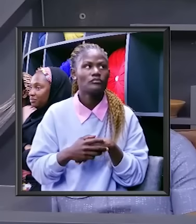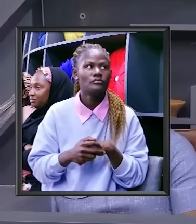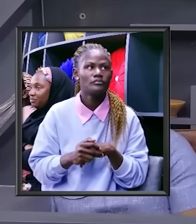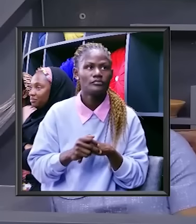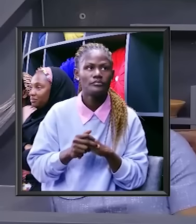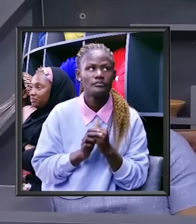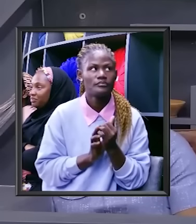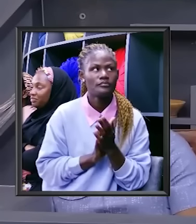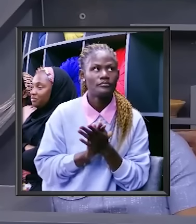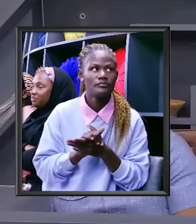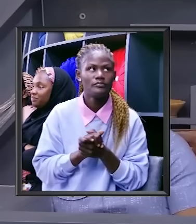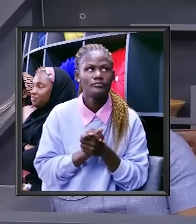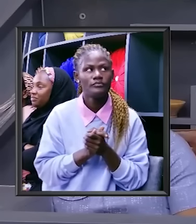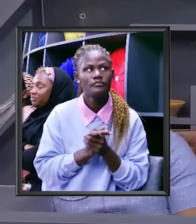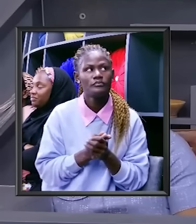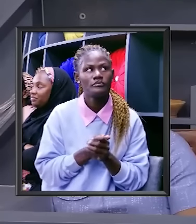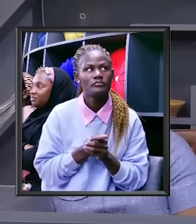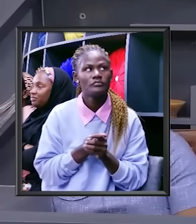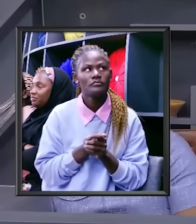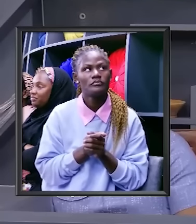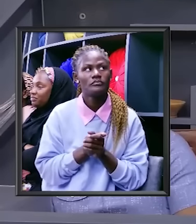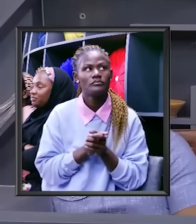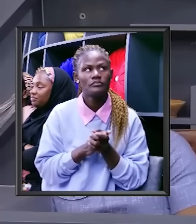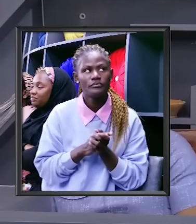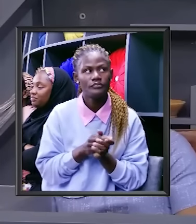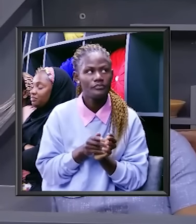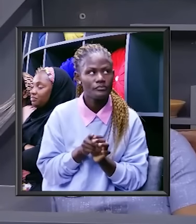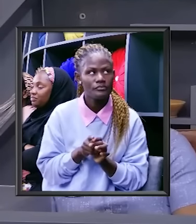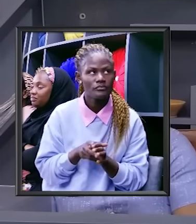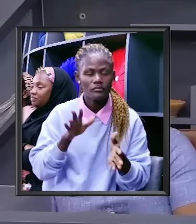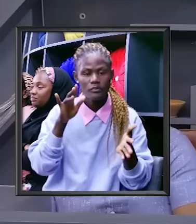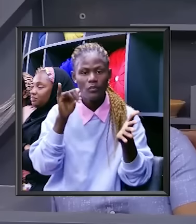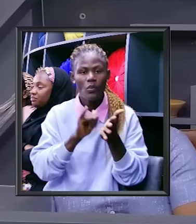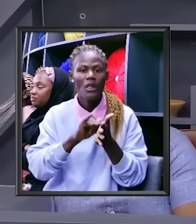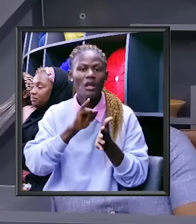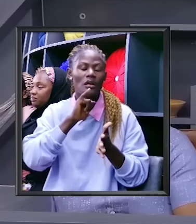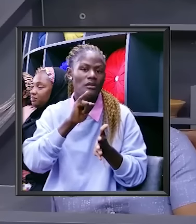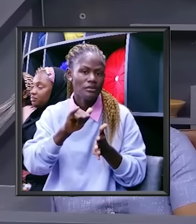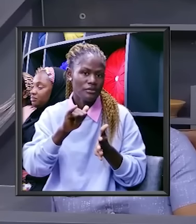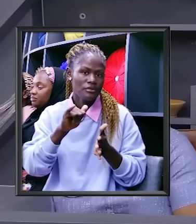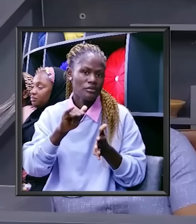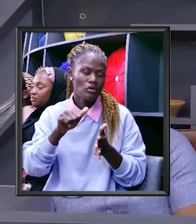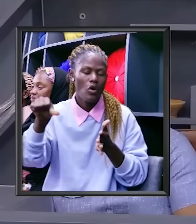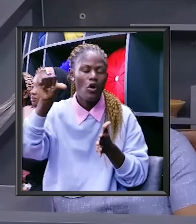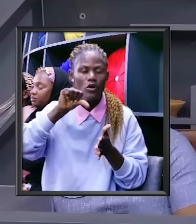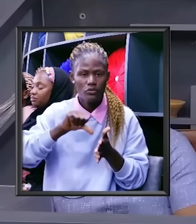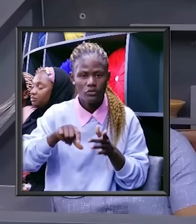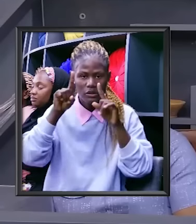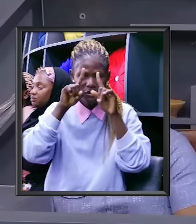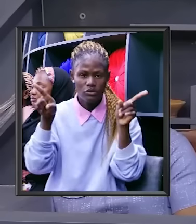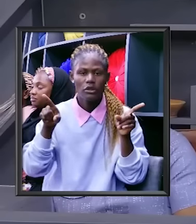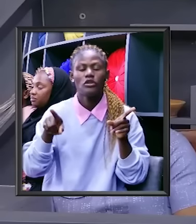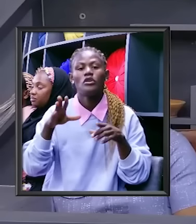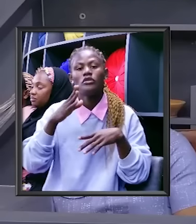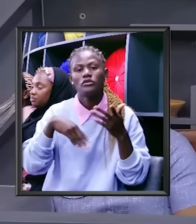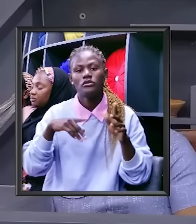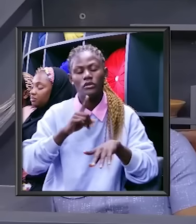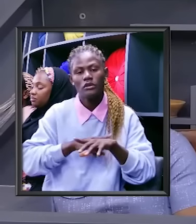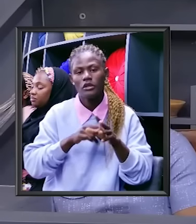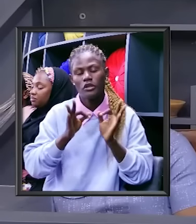I'm so anyway. That now also part of the distraction. So, because sometimes when you